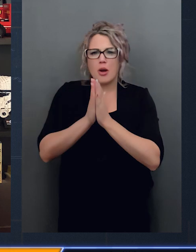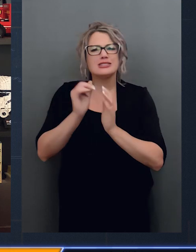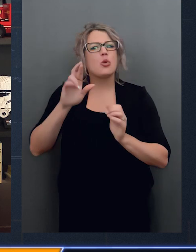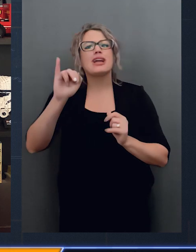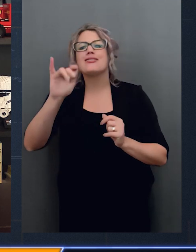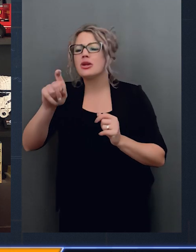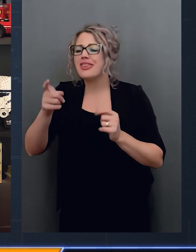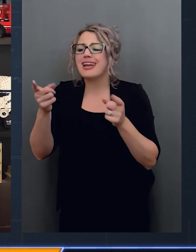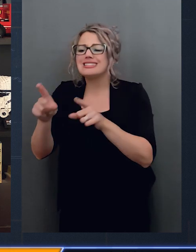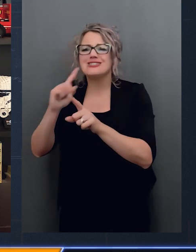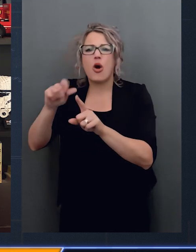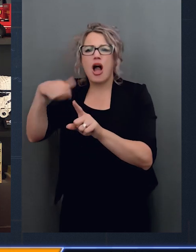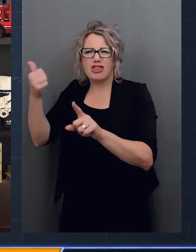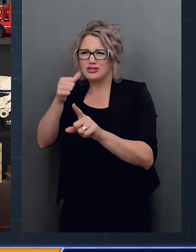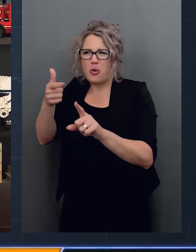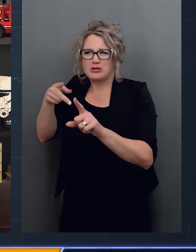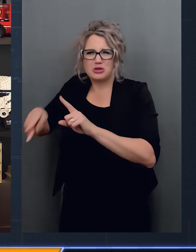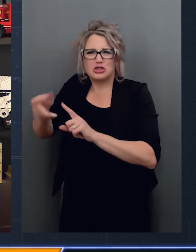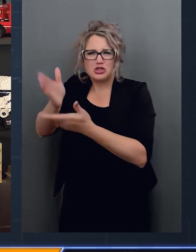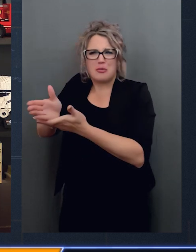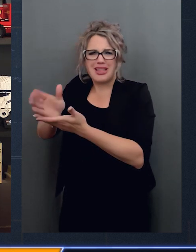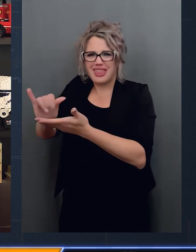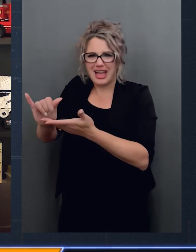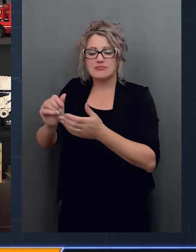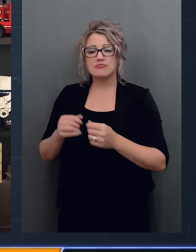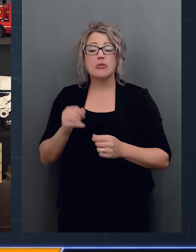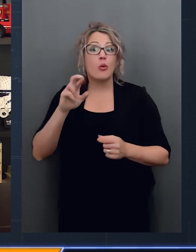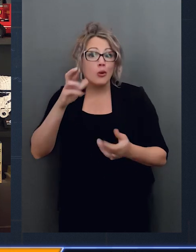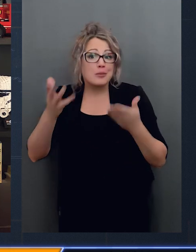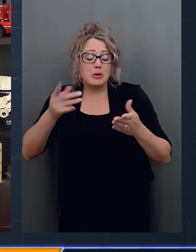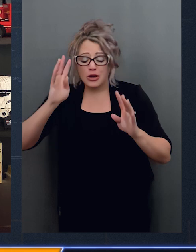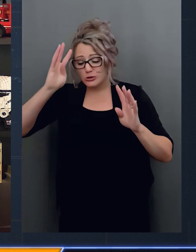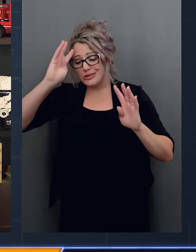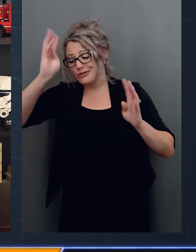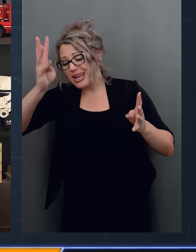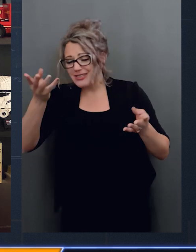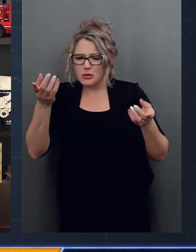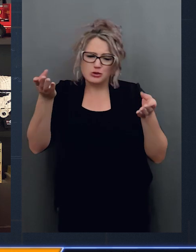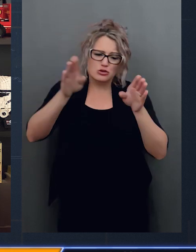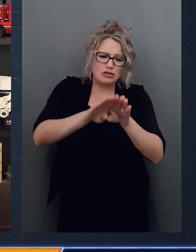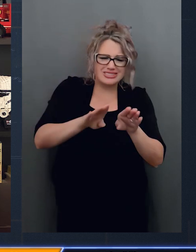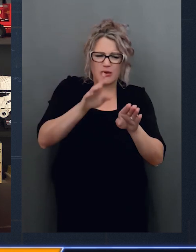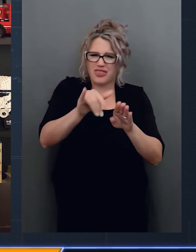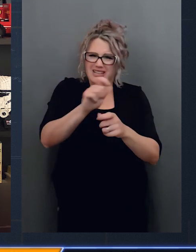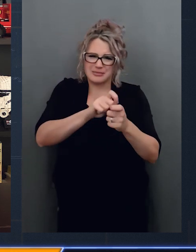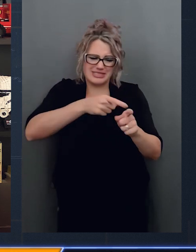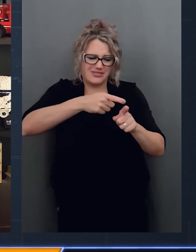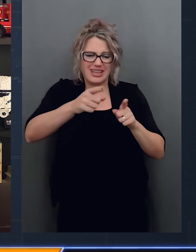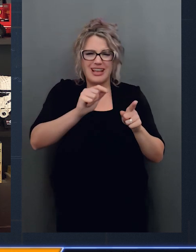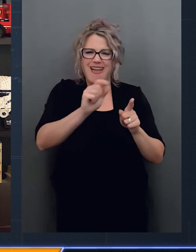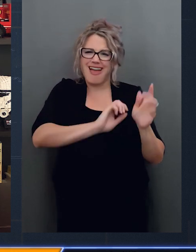some other reasons. Or maybe you want to get a little bit creative and you want to shut down or keep particular instances based on some particular